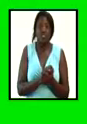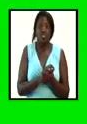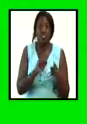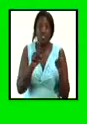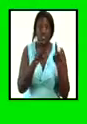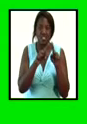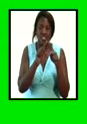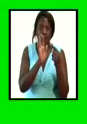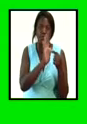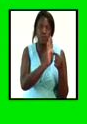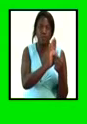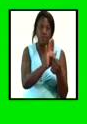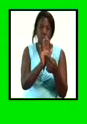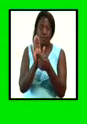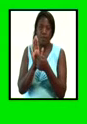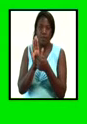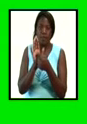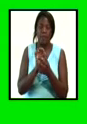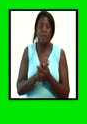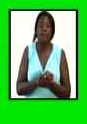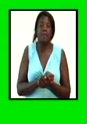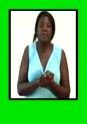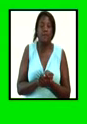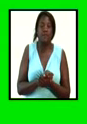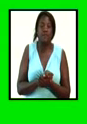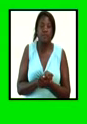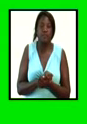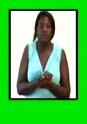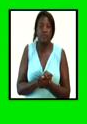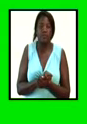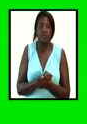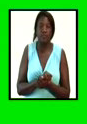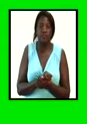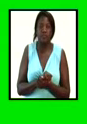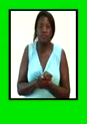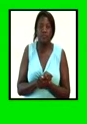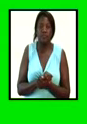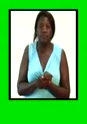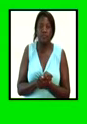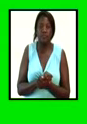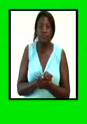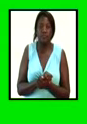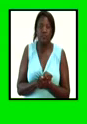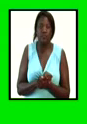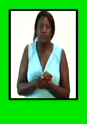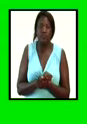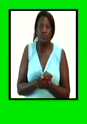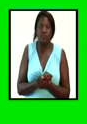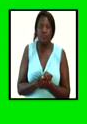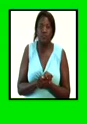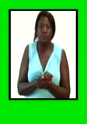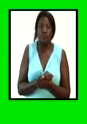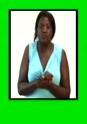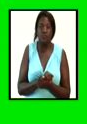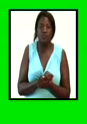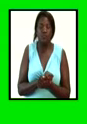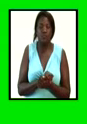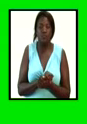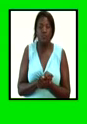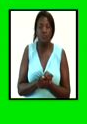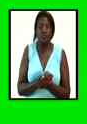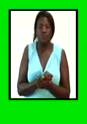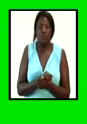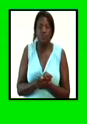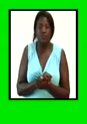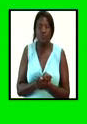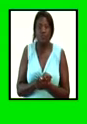child becomes children, food becomes feet, tooth becomes teeth, mouse becomes